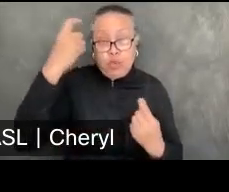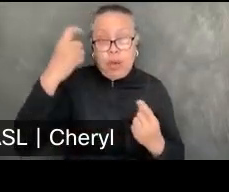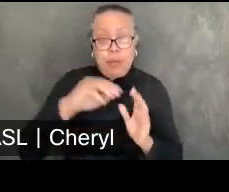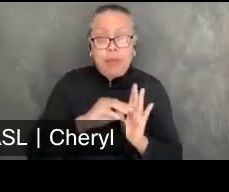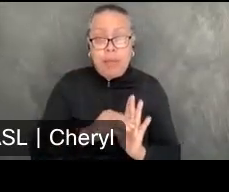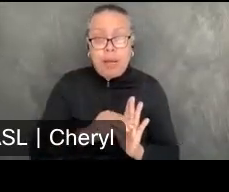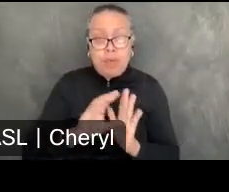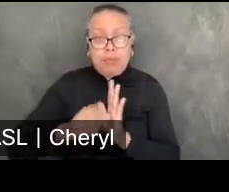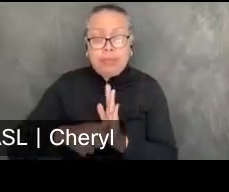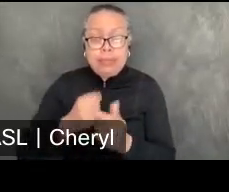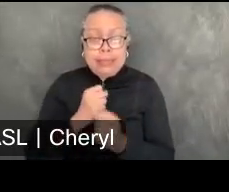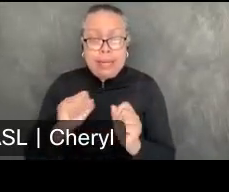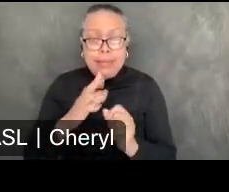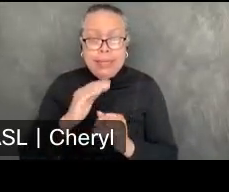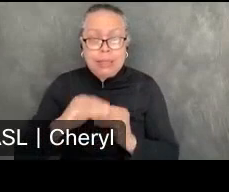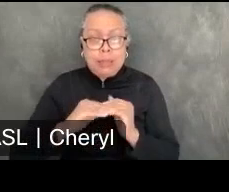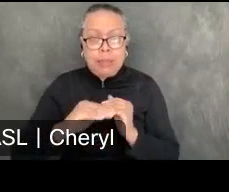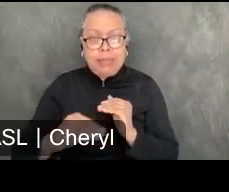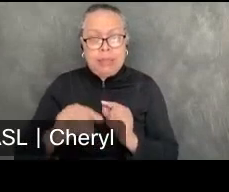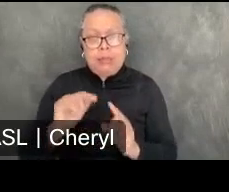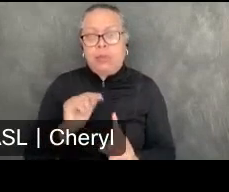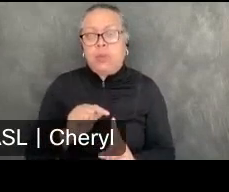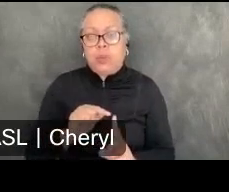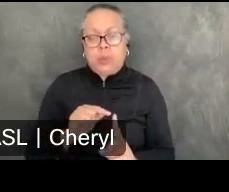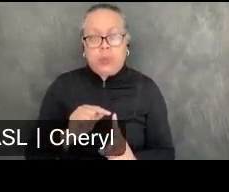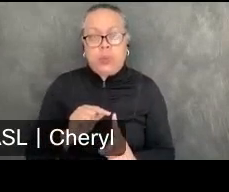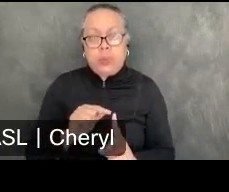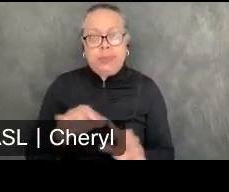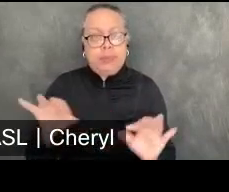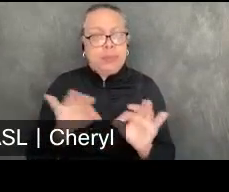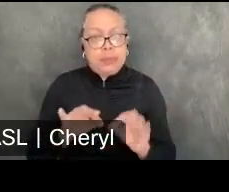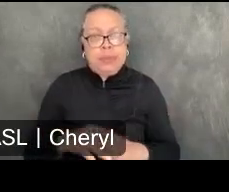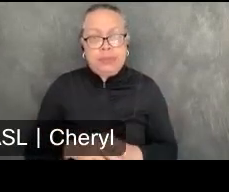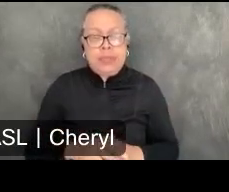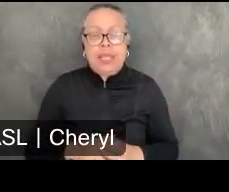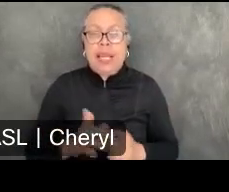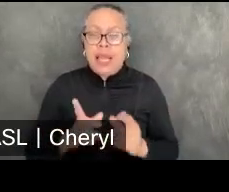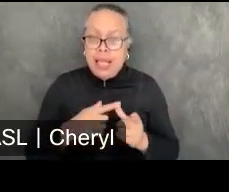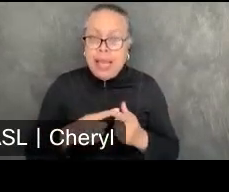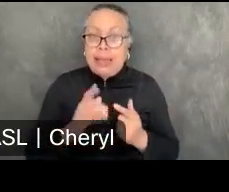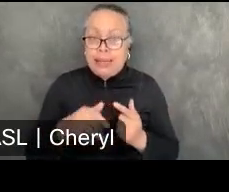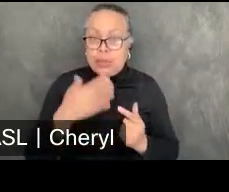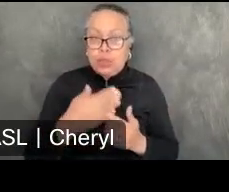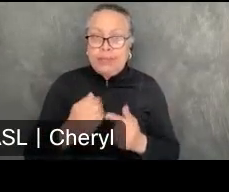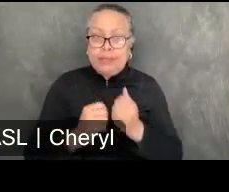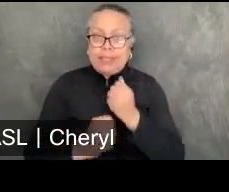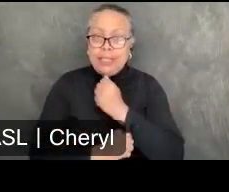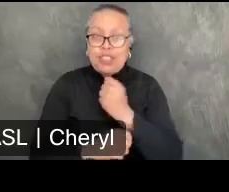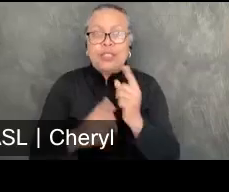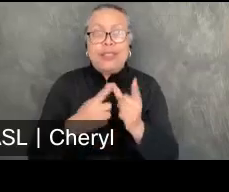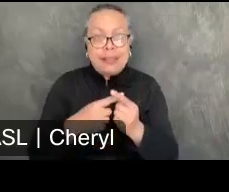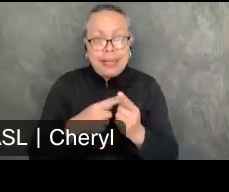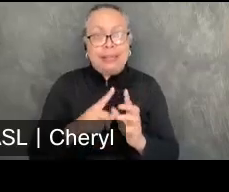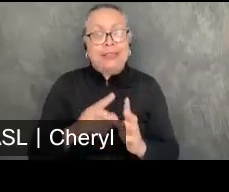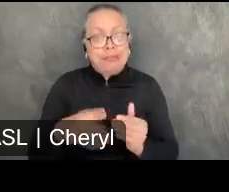safety and stability at the core and then build out from there. And so, in this